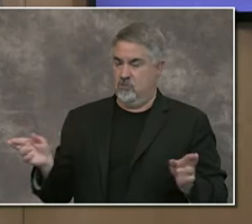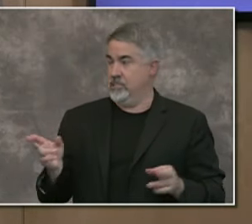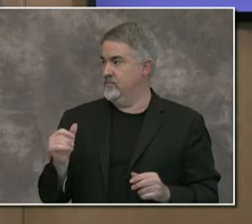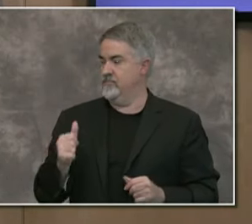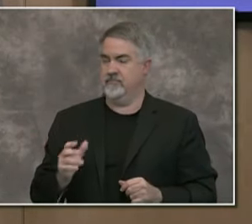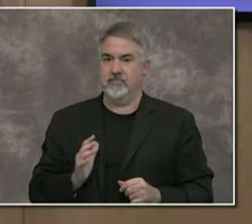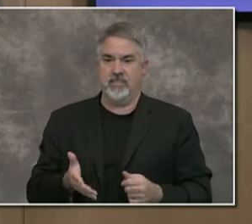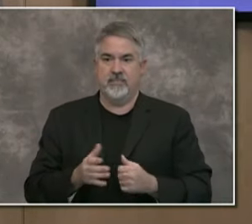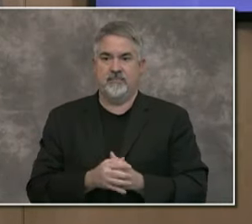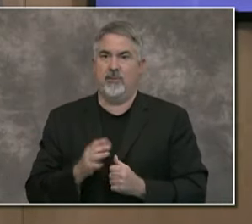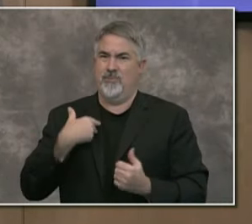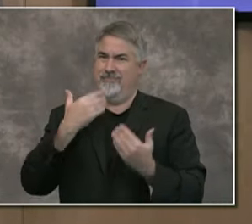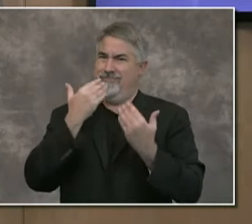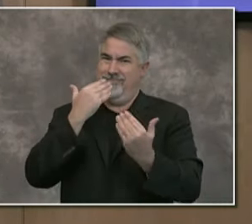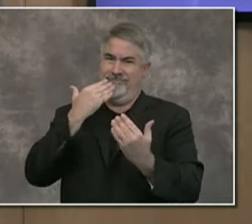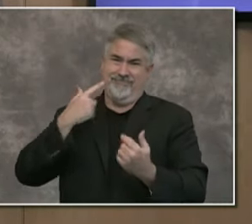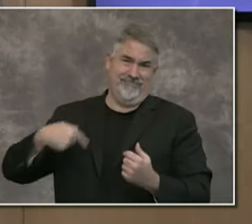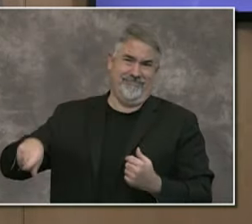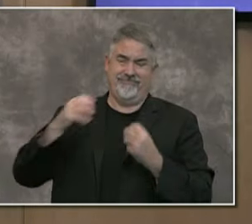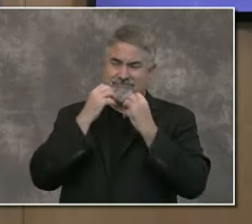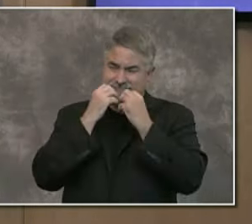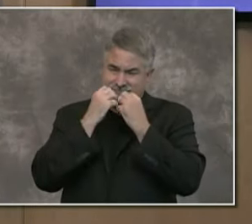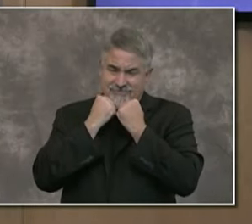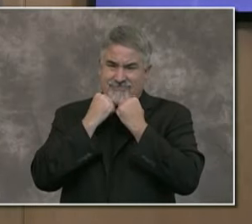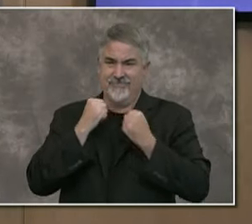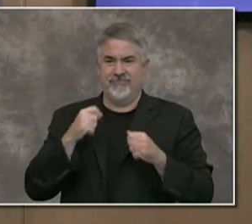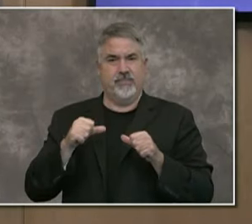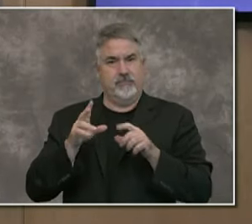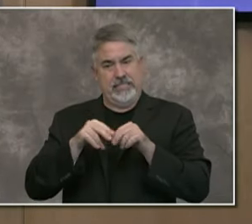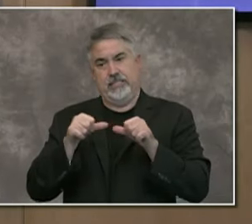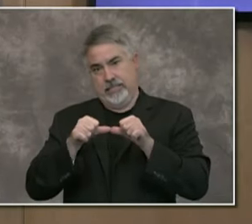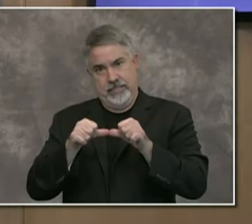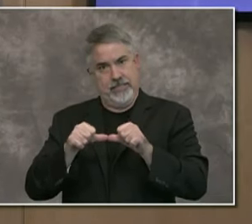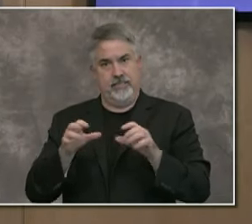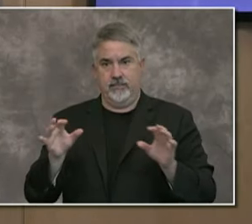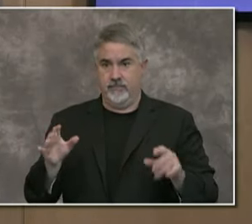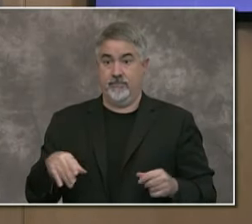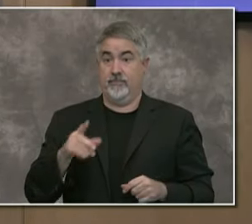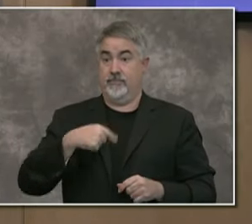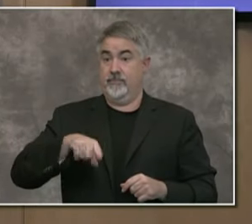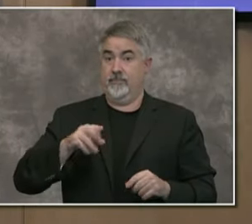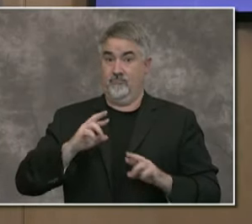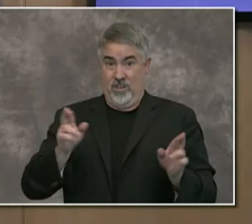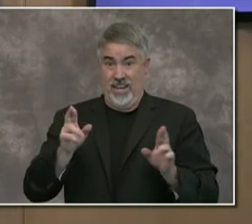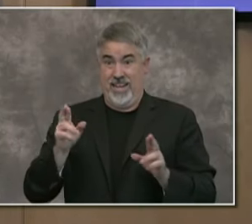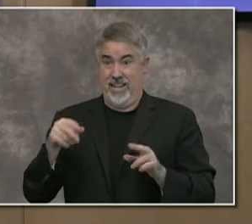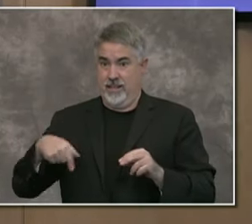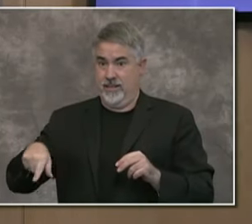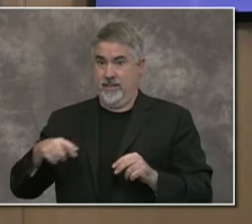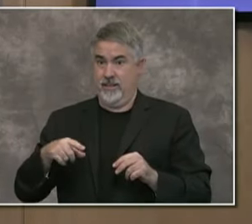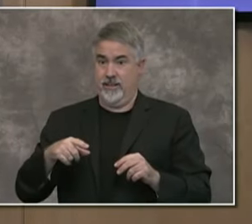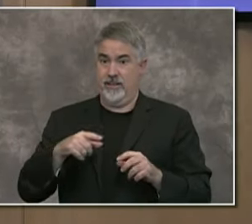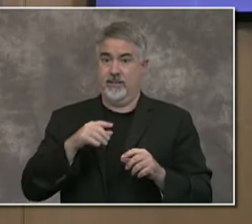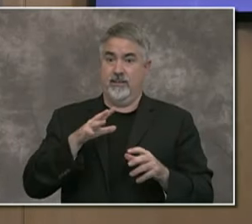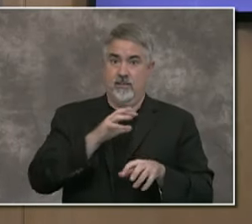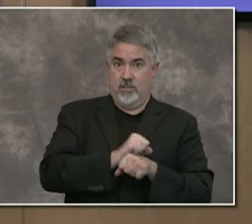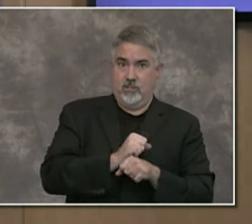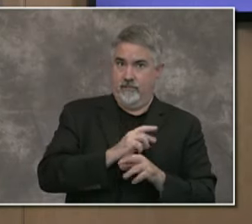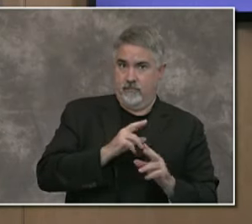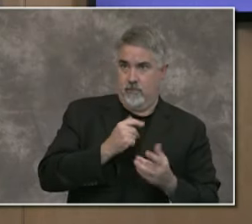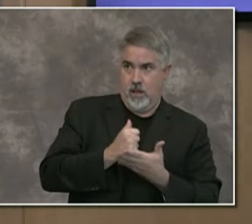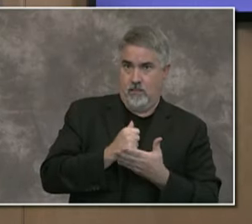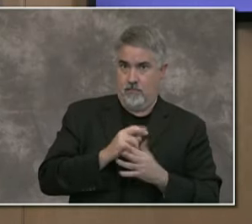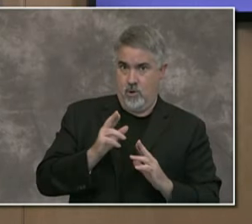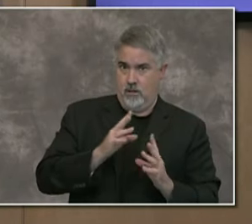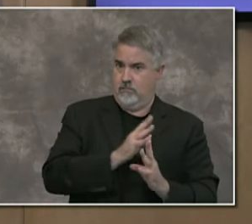you. We value you. We also ask you to hold fast where you are. You are in ready reserve. in the event that we encounter a situation where we need you. And